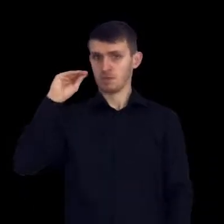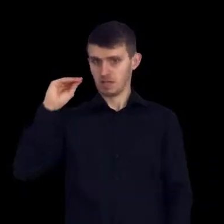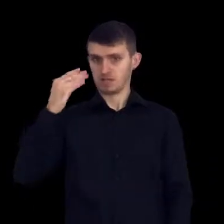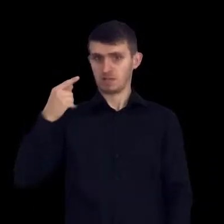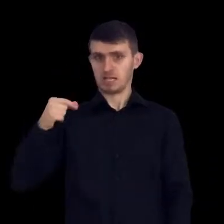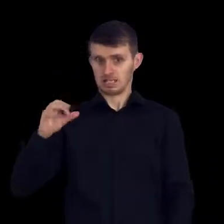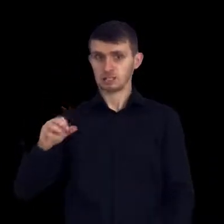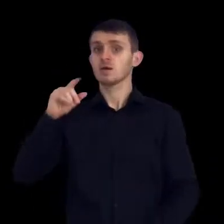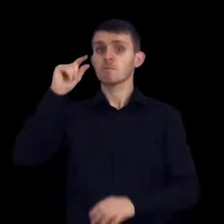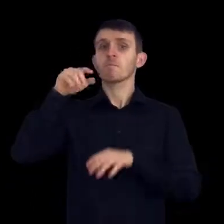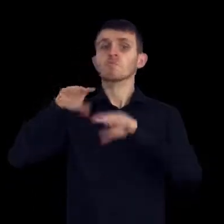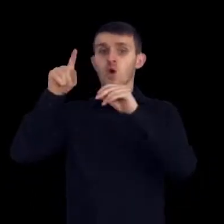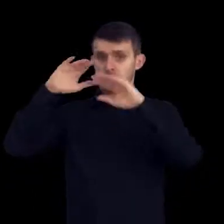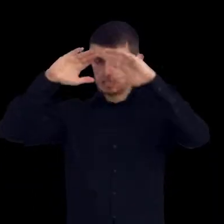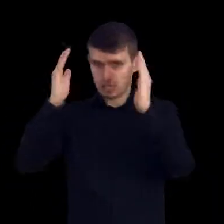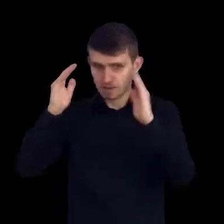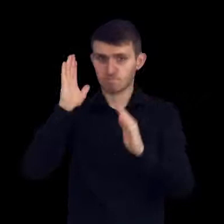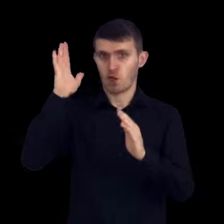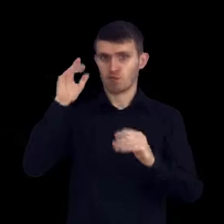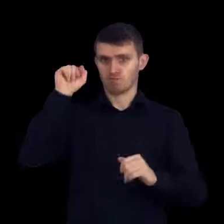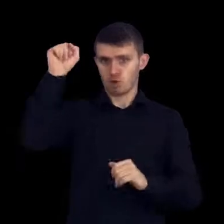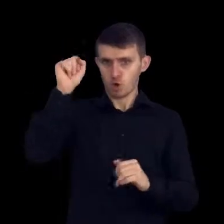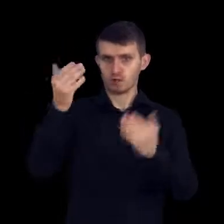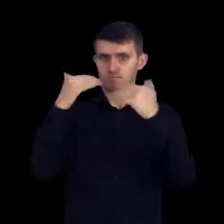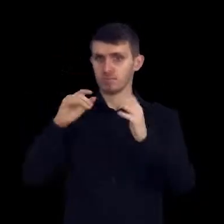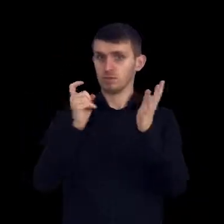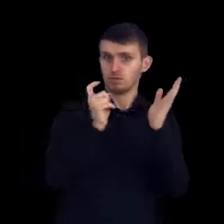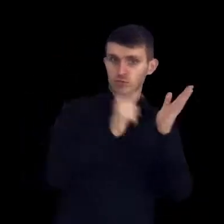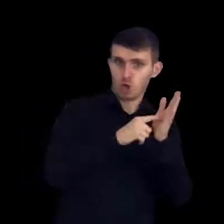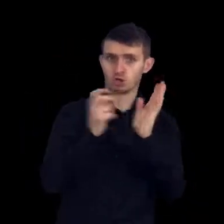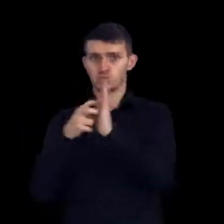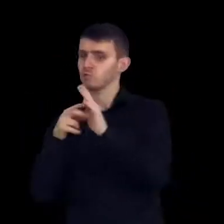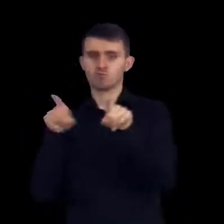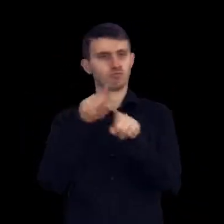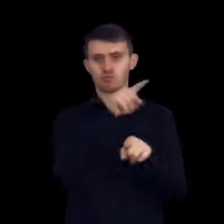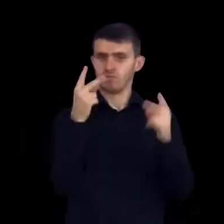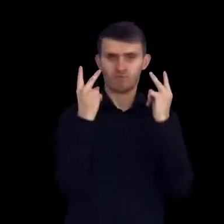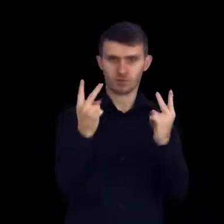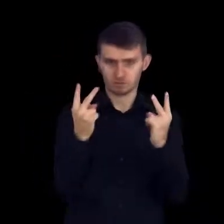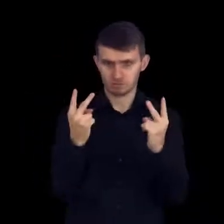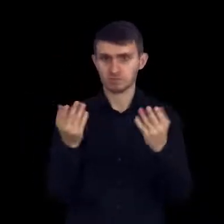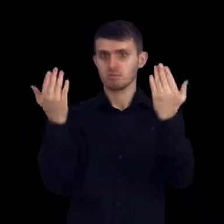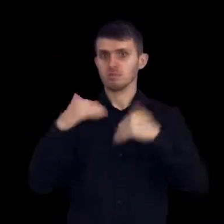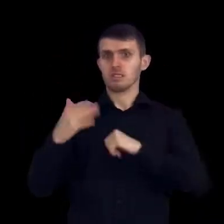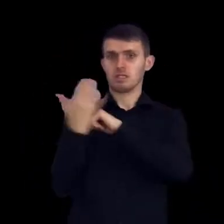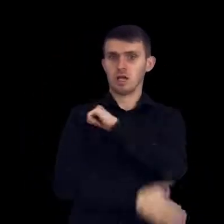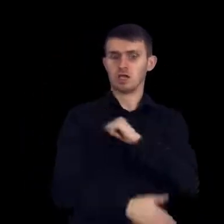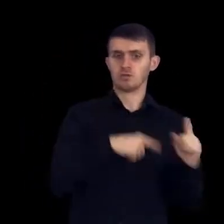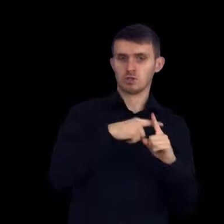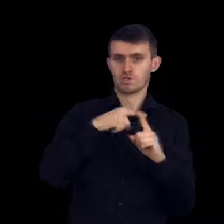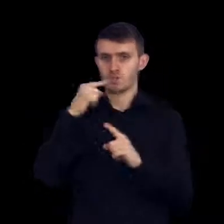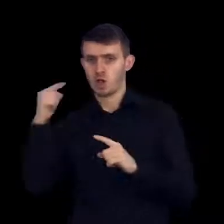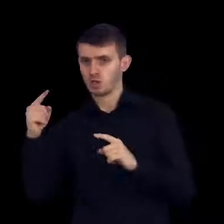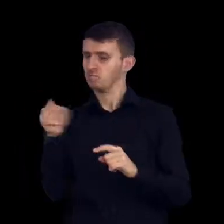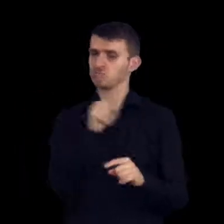just to make it clear that we do parentheses, then exponentiation. Then multiplication and division are at the same level. They get the same